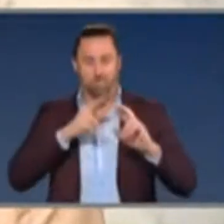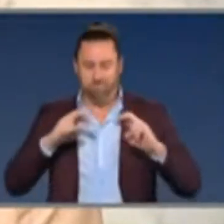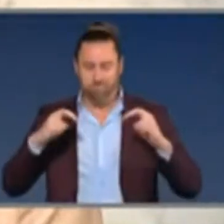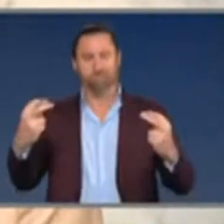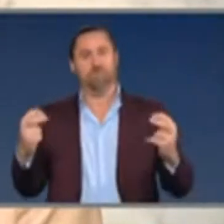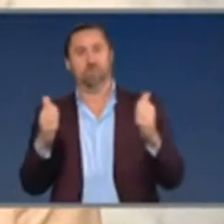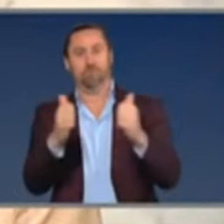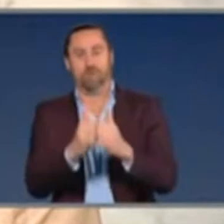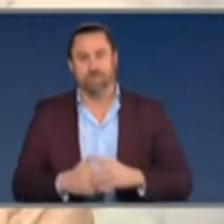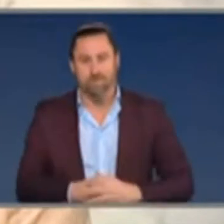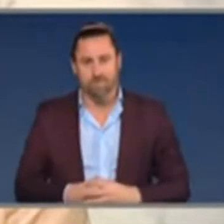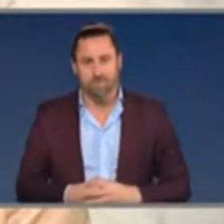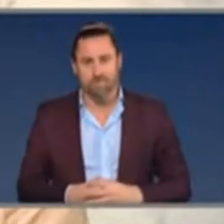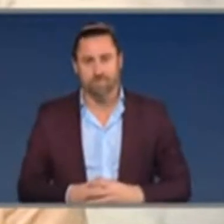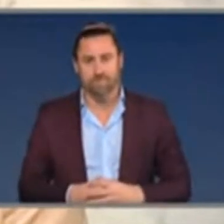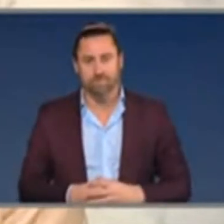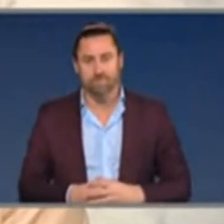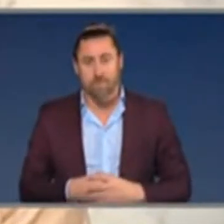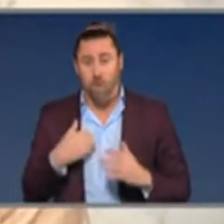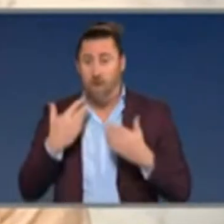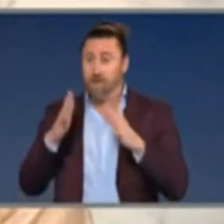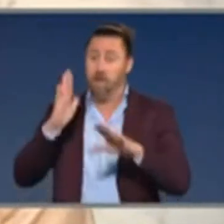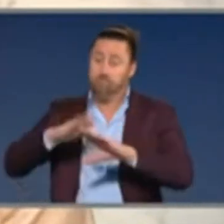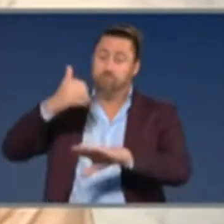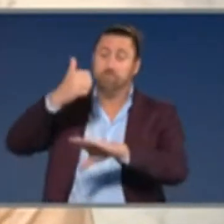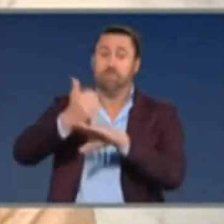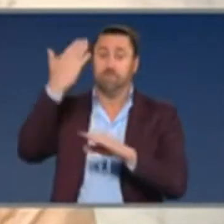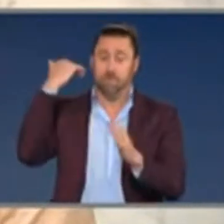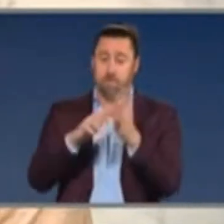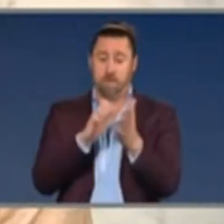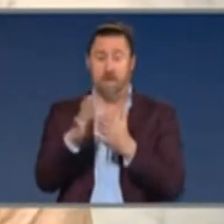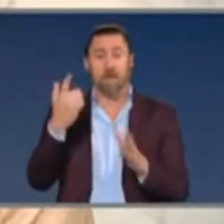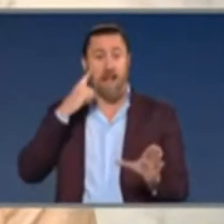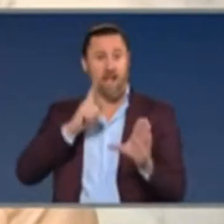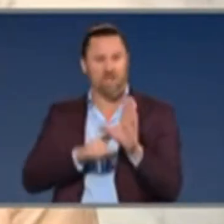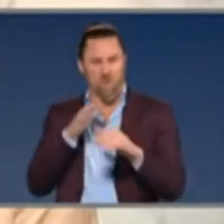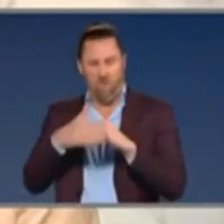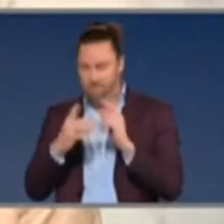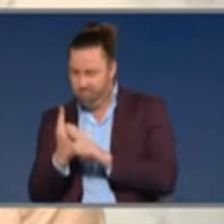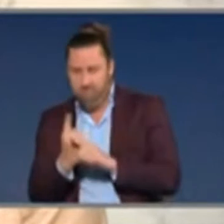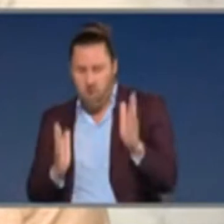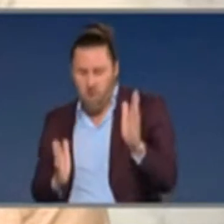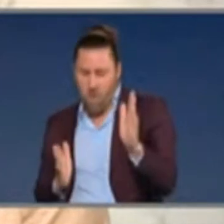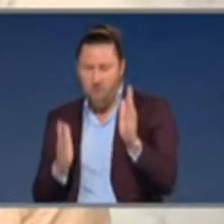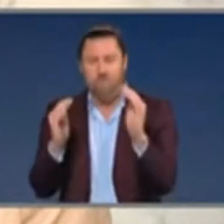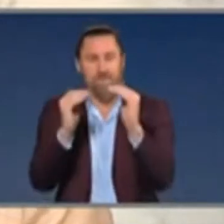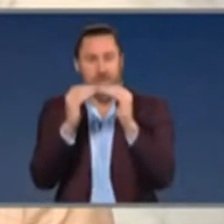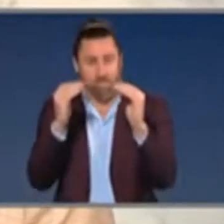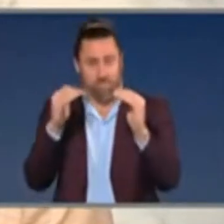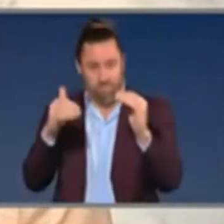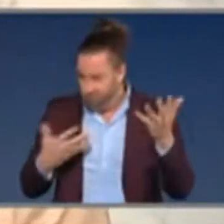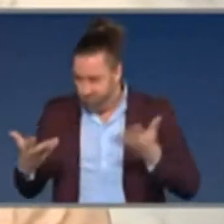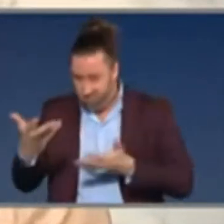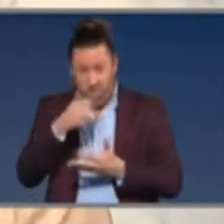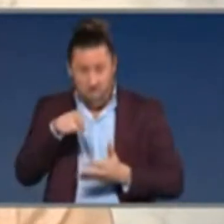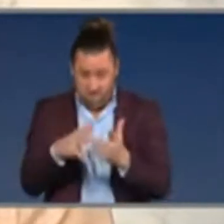as partners since the Partnership Agreement on Closing the Gap came into effect in March last year, and I want to thank each